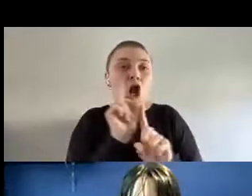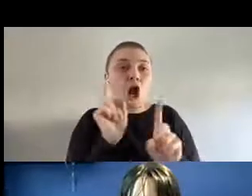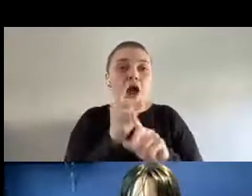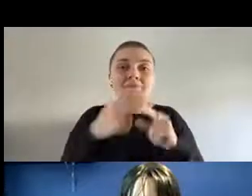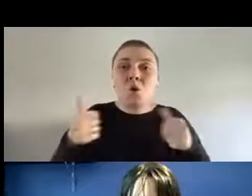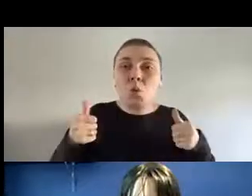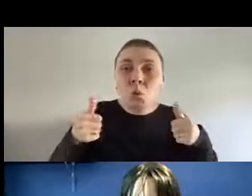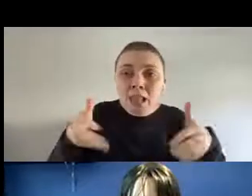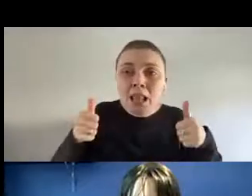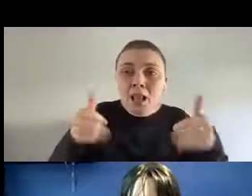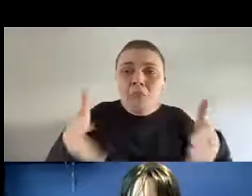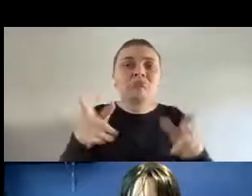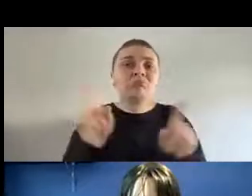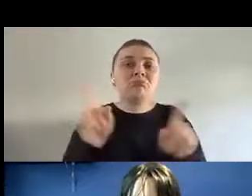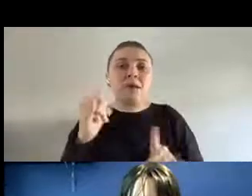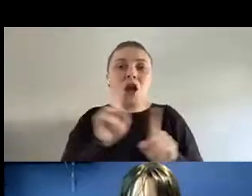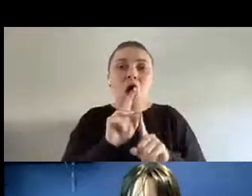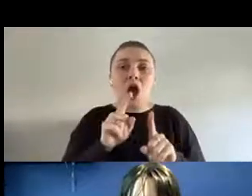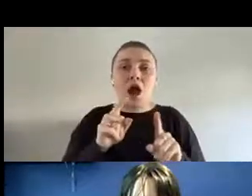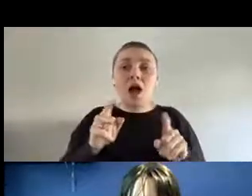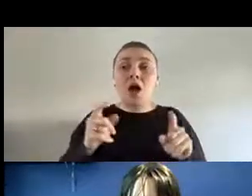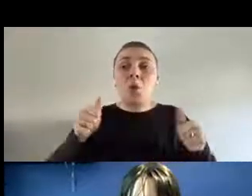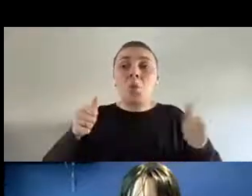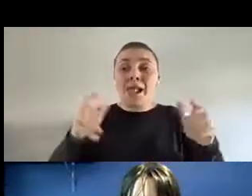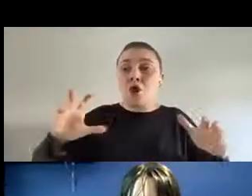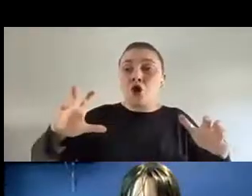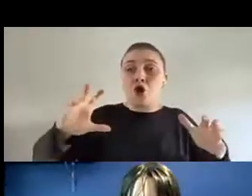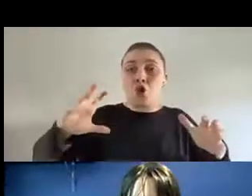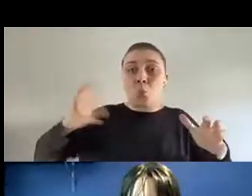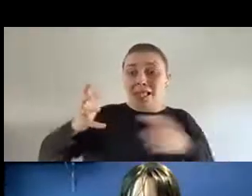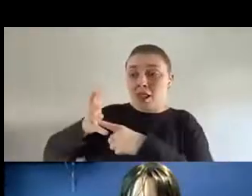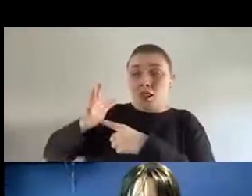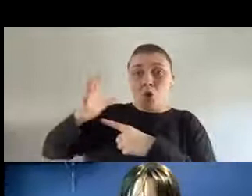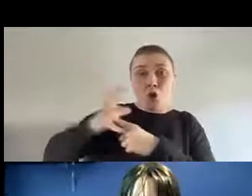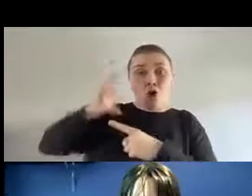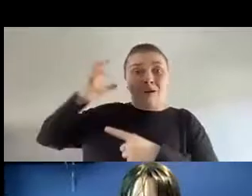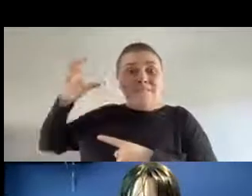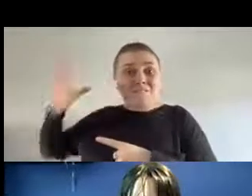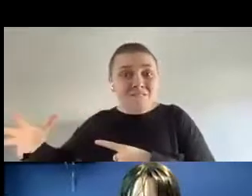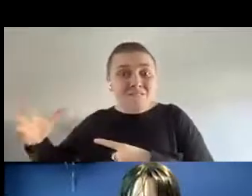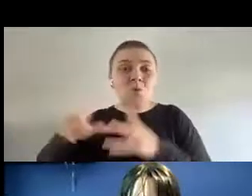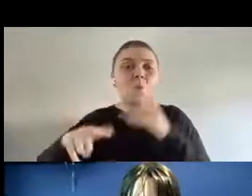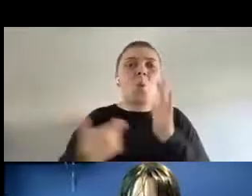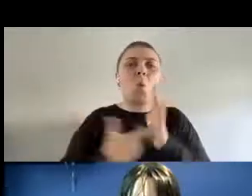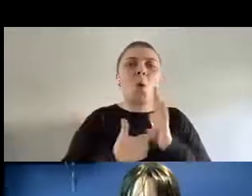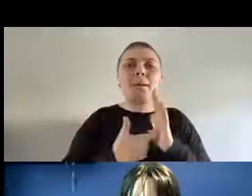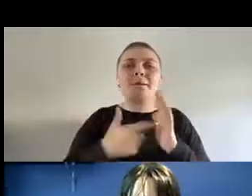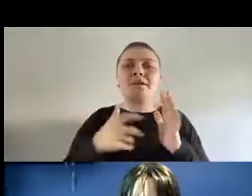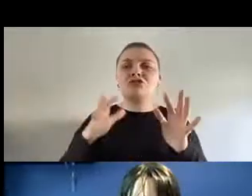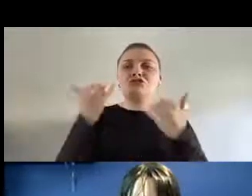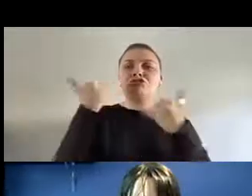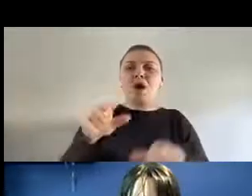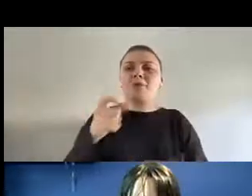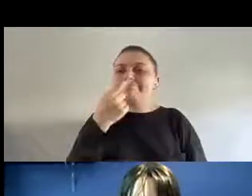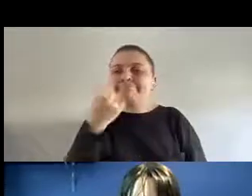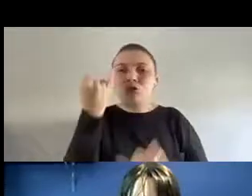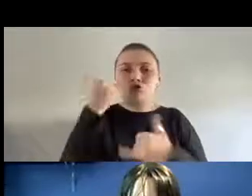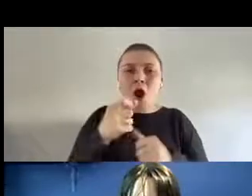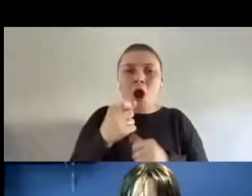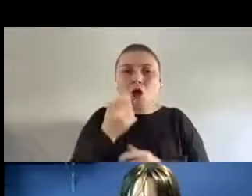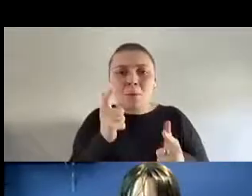wheelchair user, taking a wheel off a wheelchair, or underdosing or overdosing of